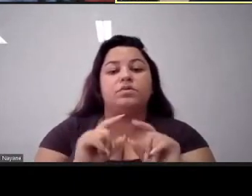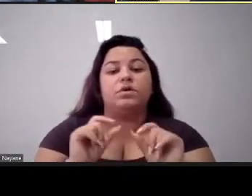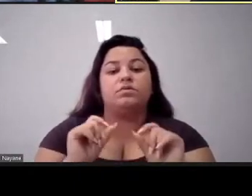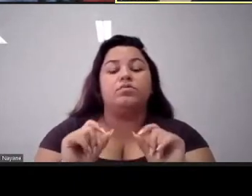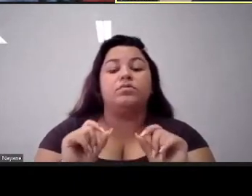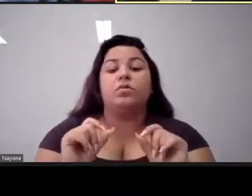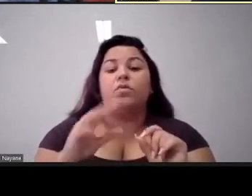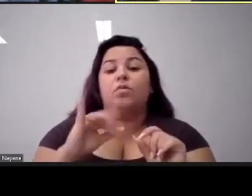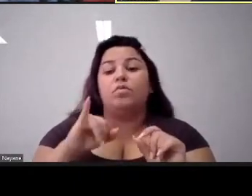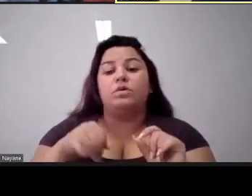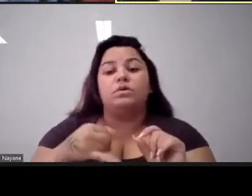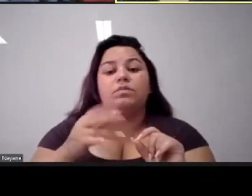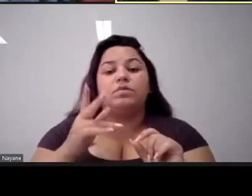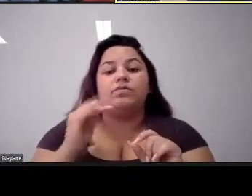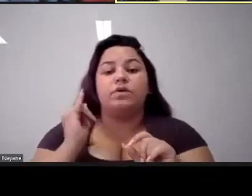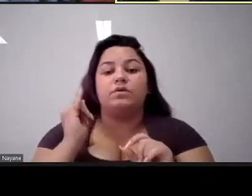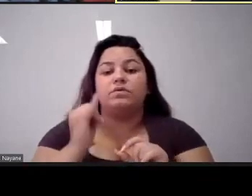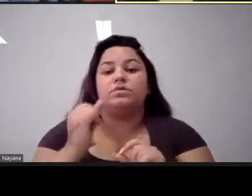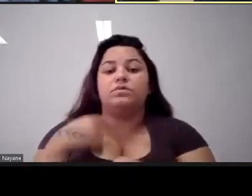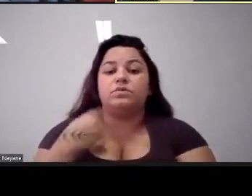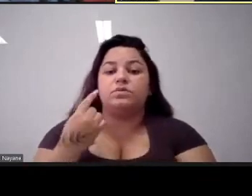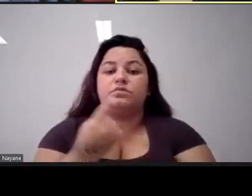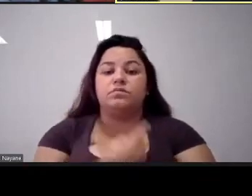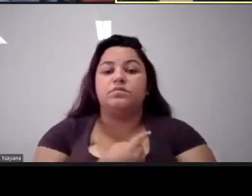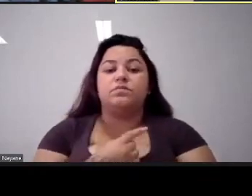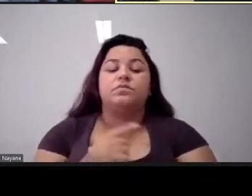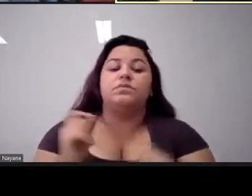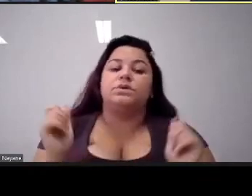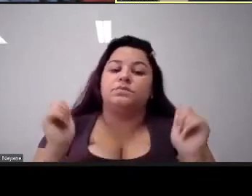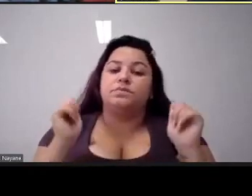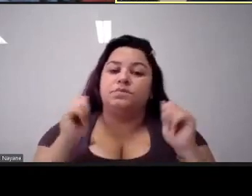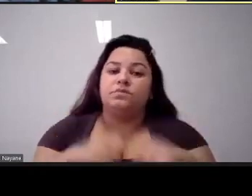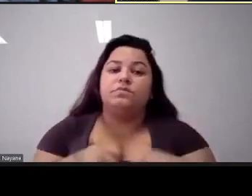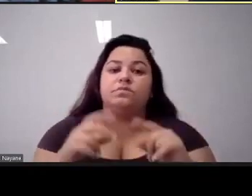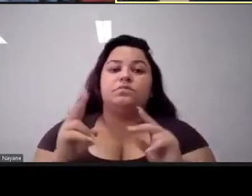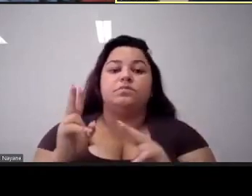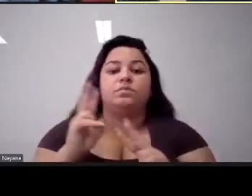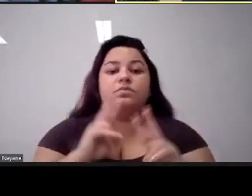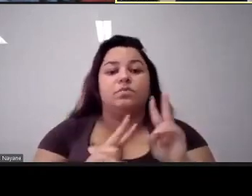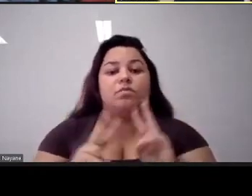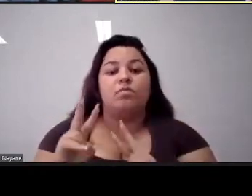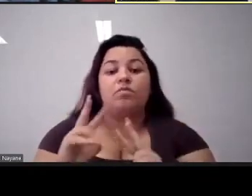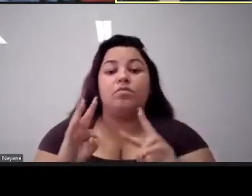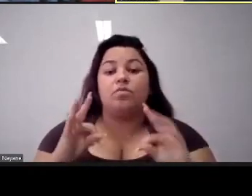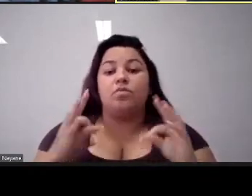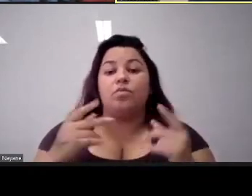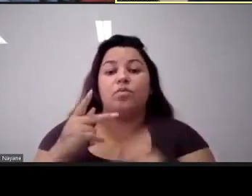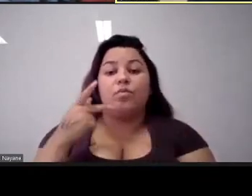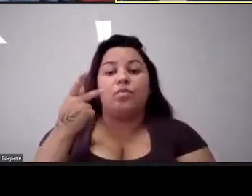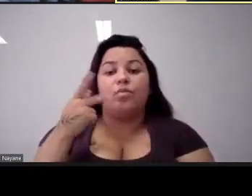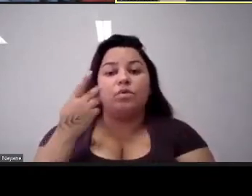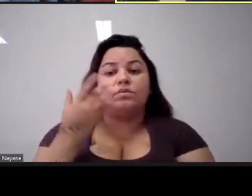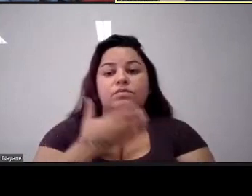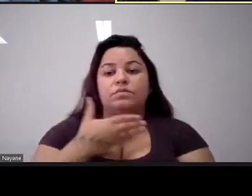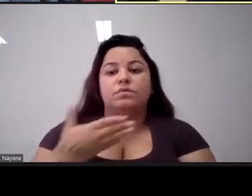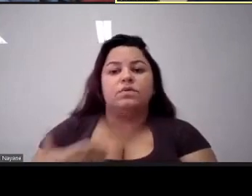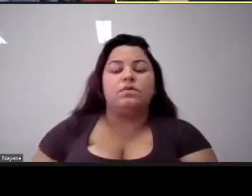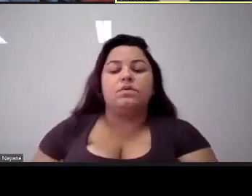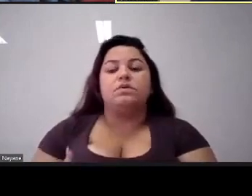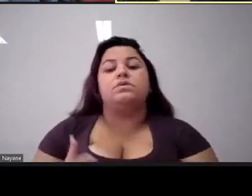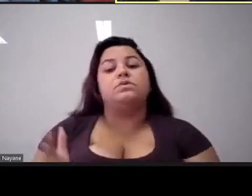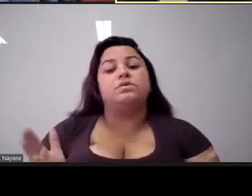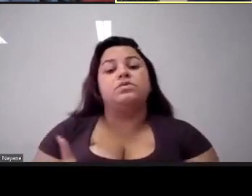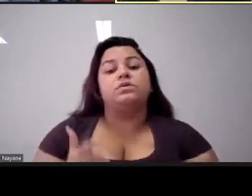well, and this window of opportunities is important for us to invest in this more and more with